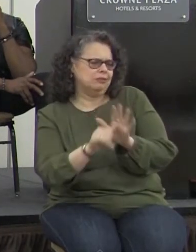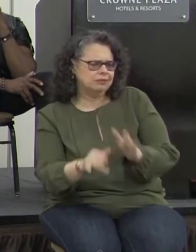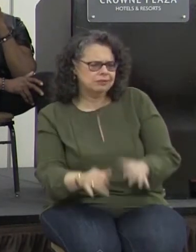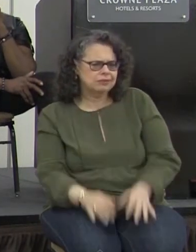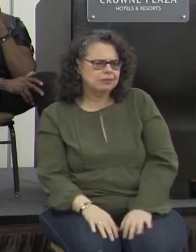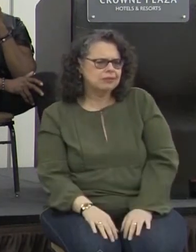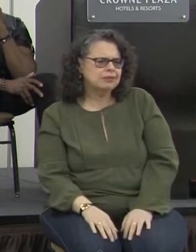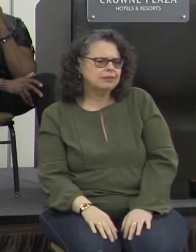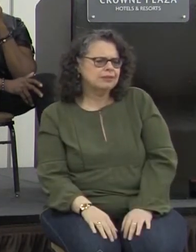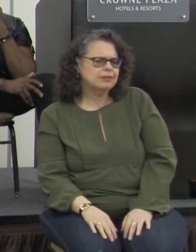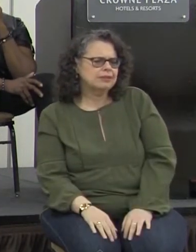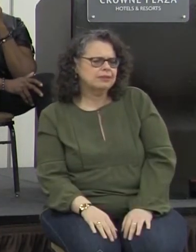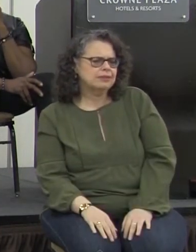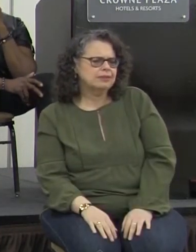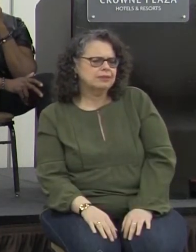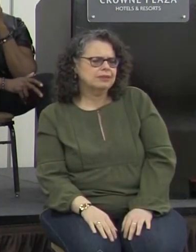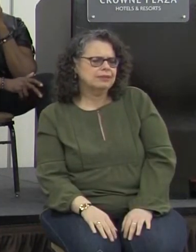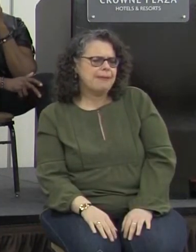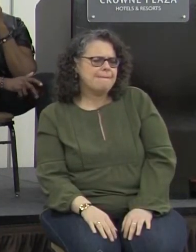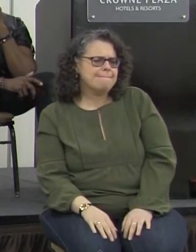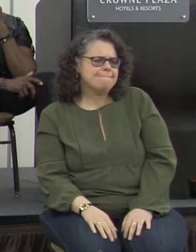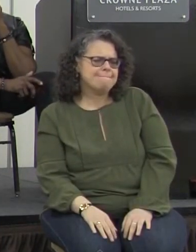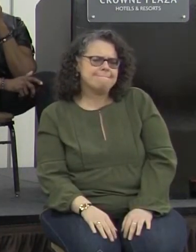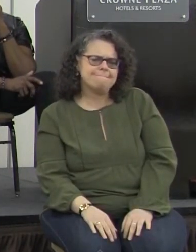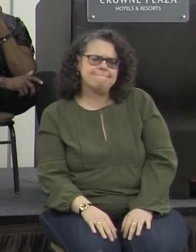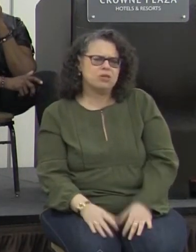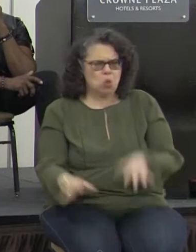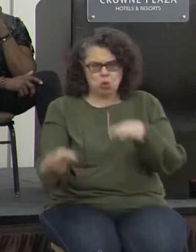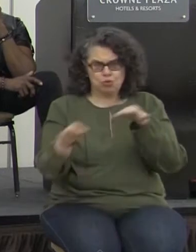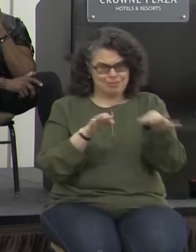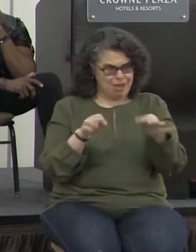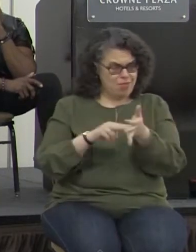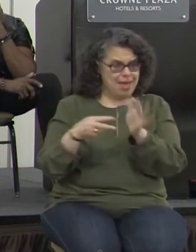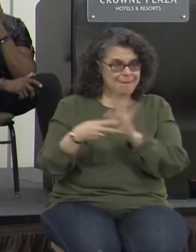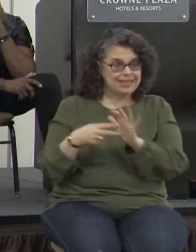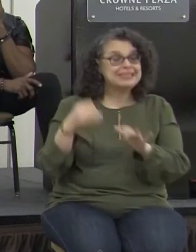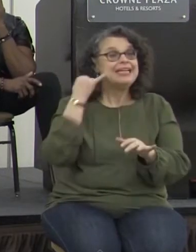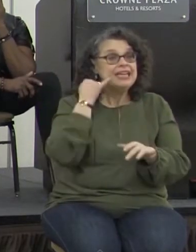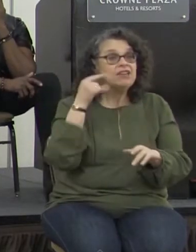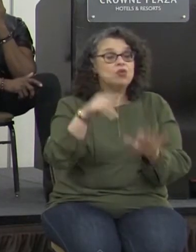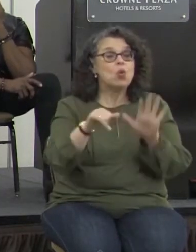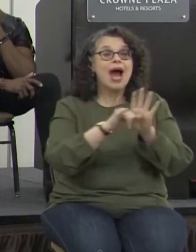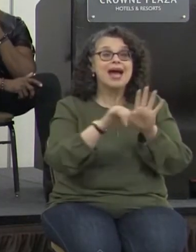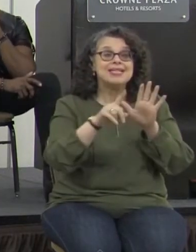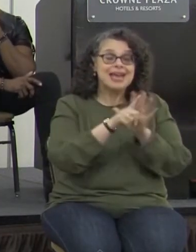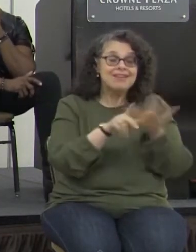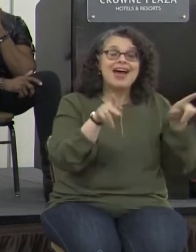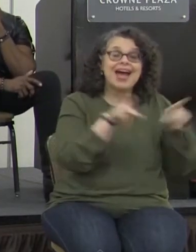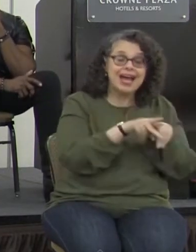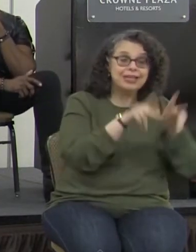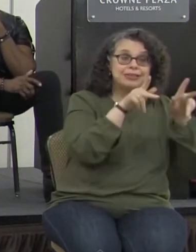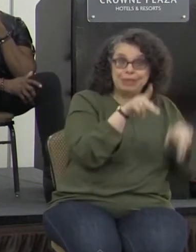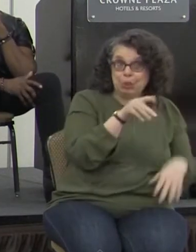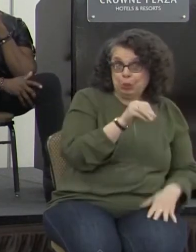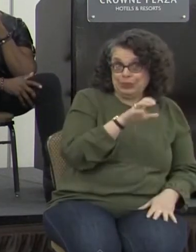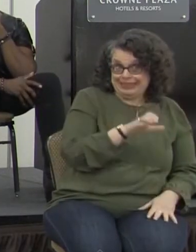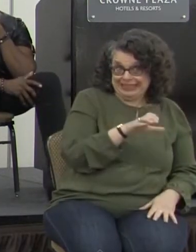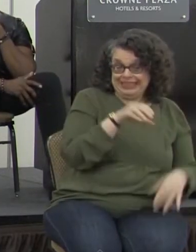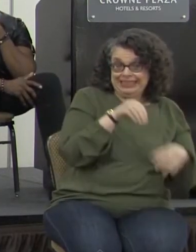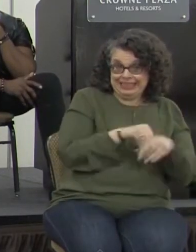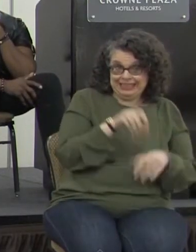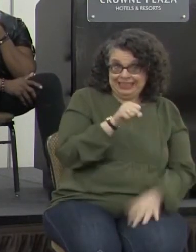And to explain that, if you identify as a person of color in